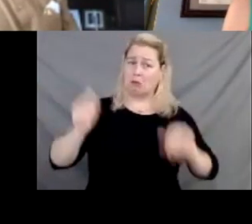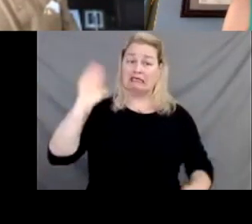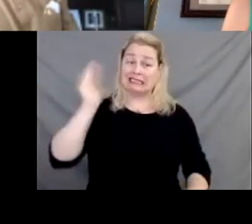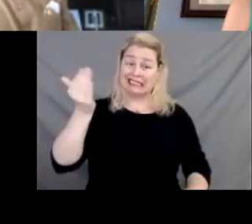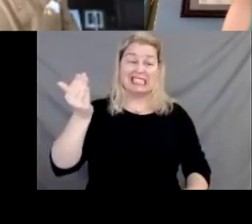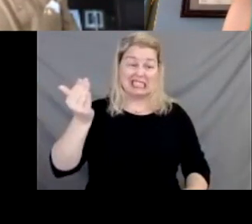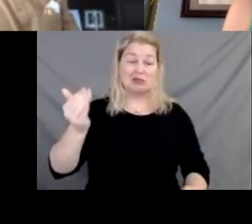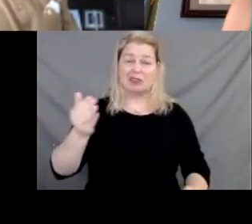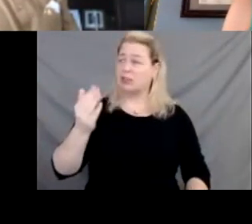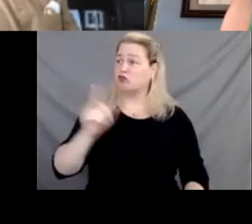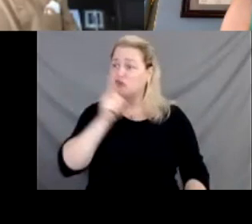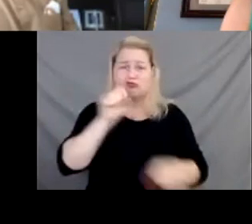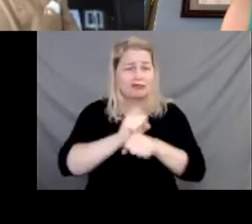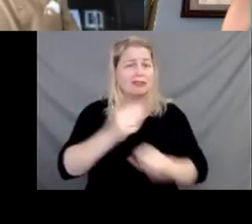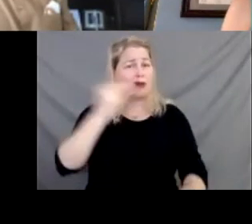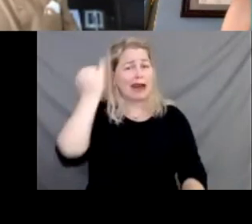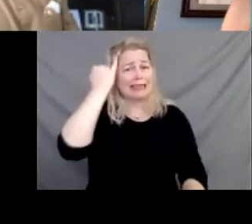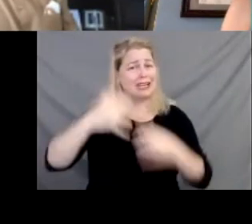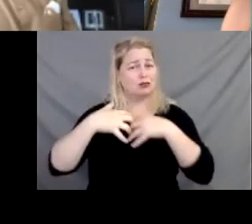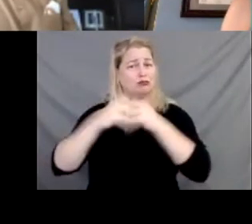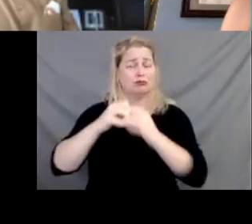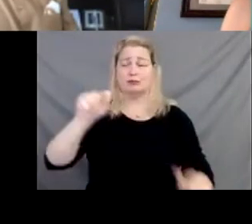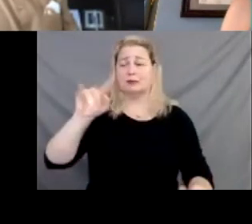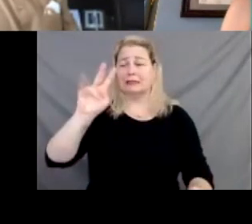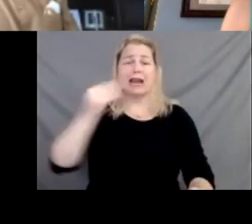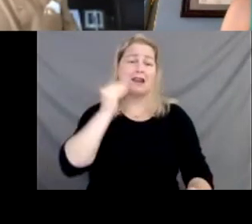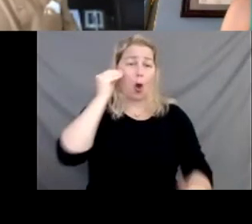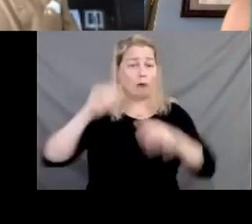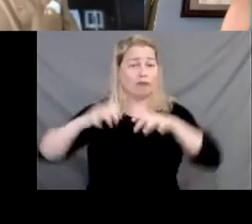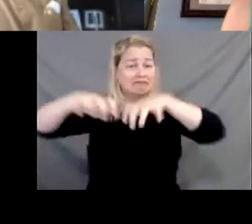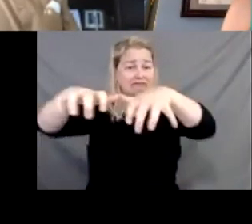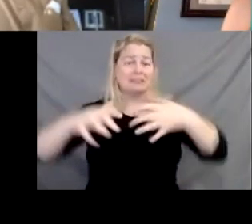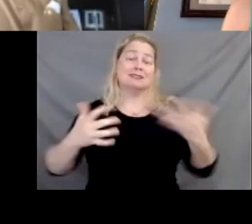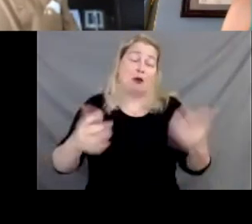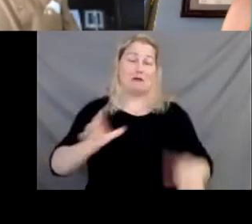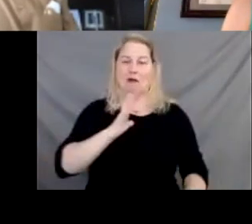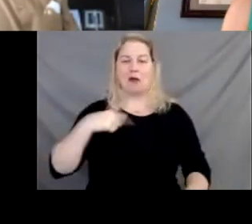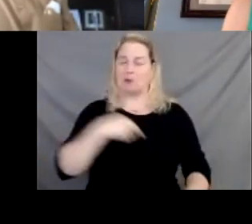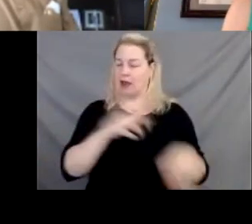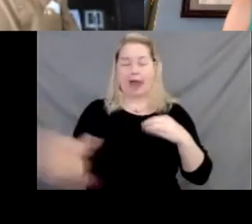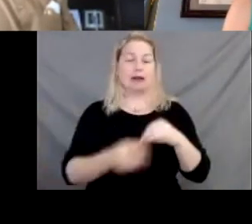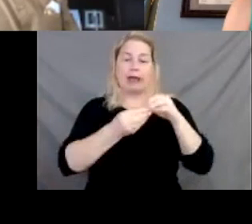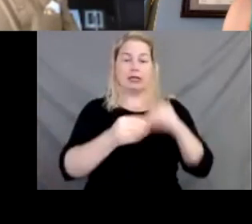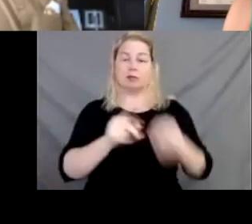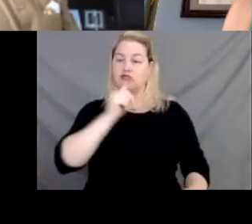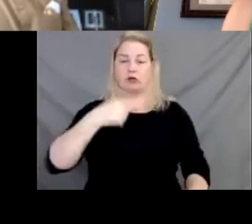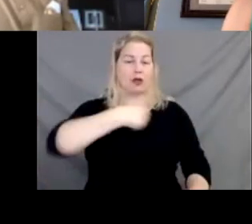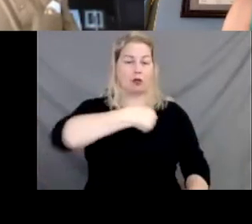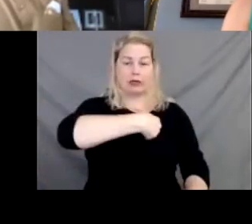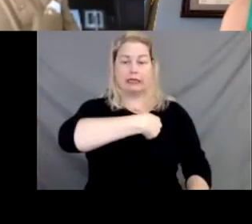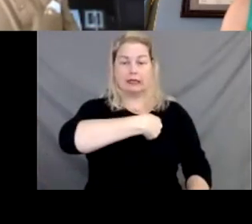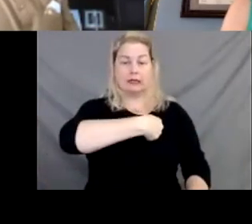piece. So we worked to figure out how we put that back in so that we could make sure that we were meeting